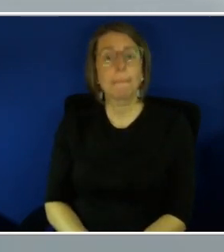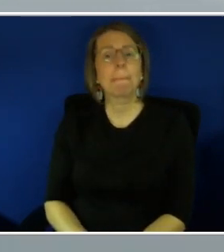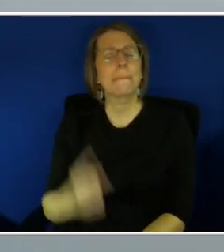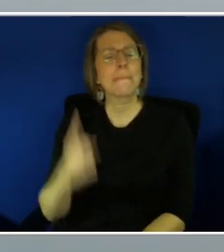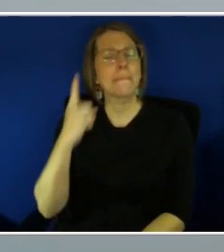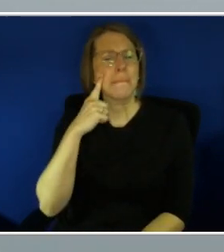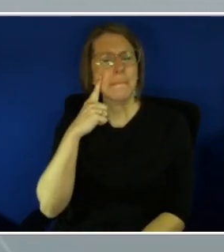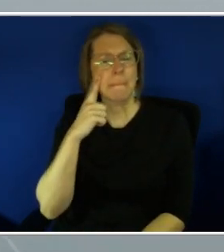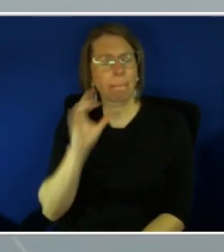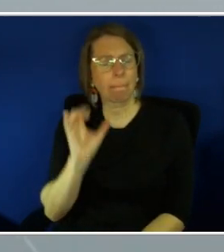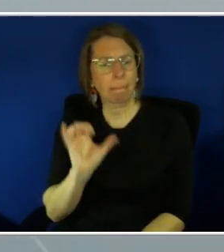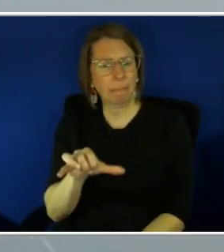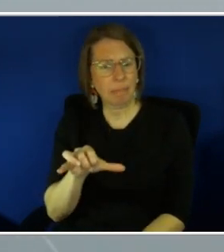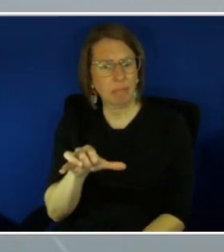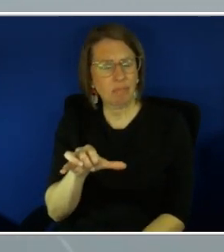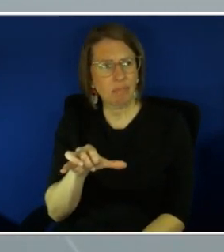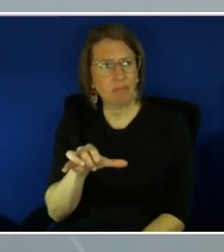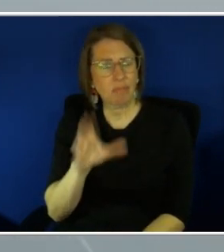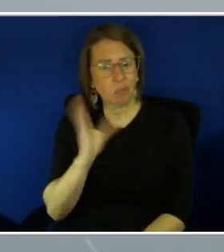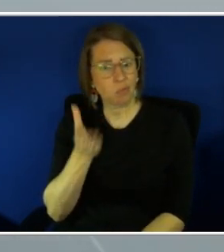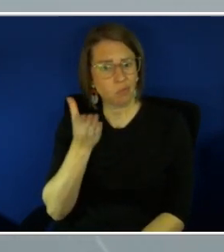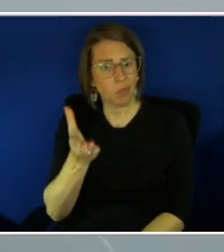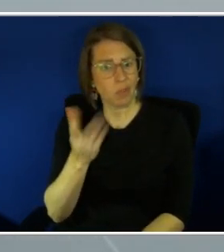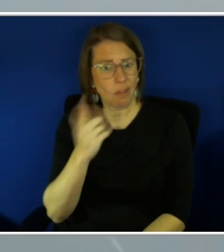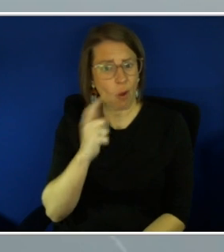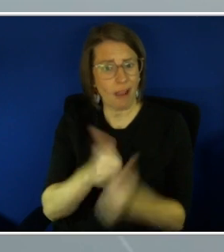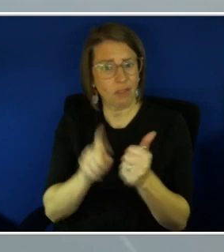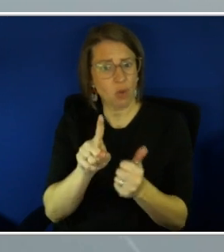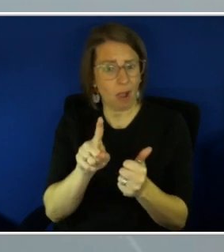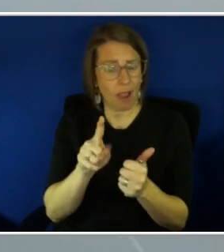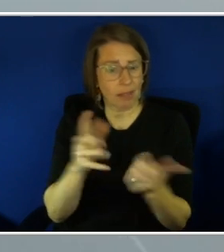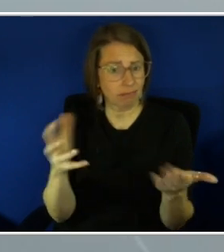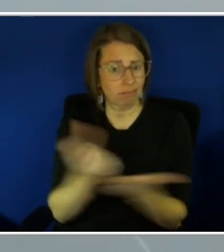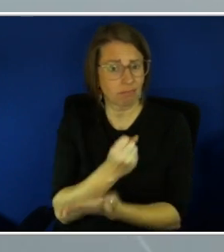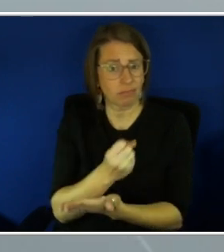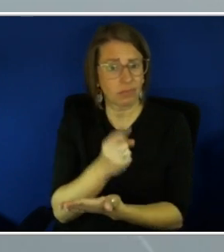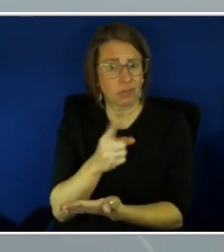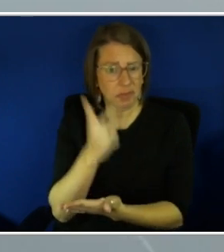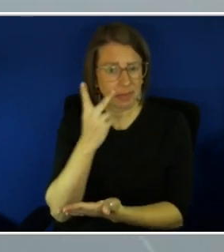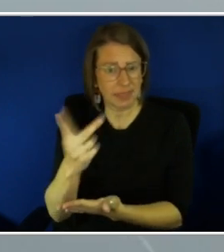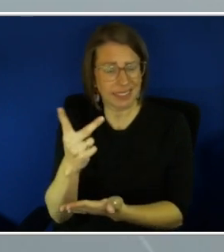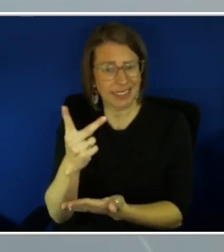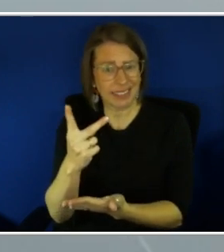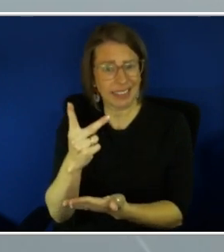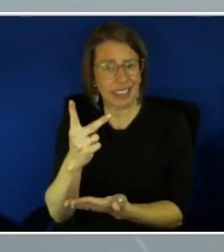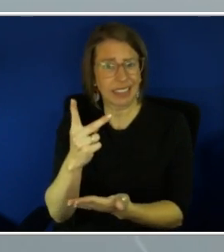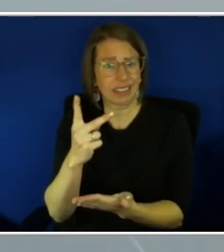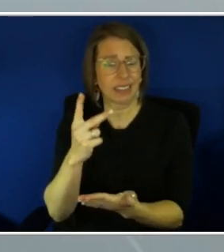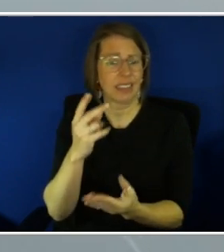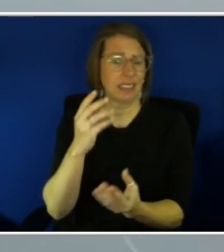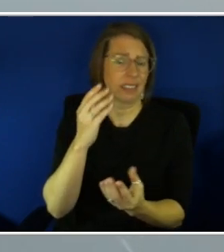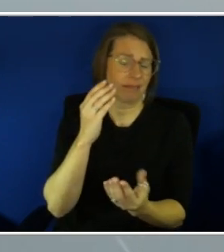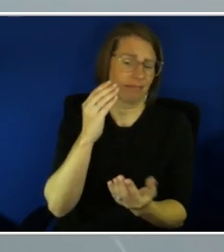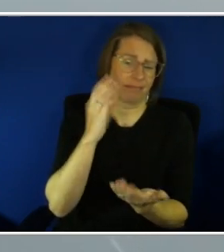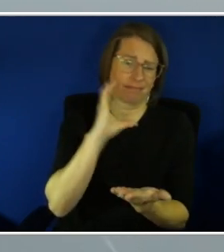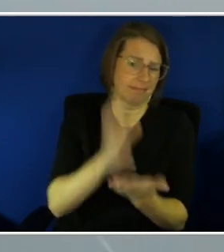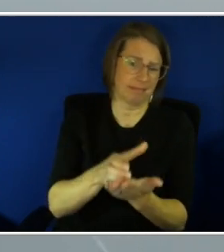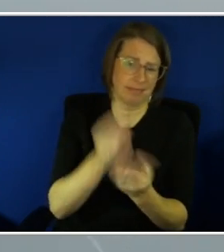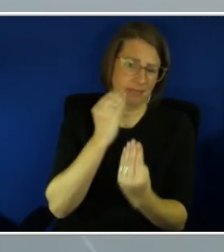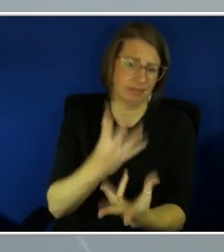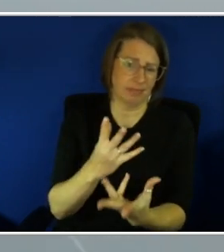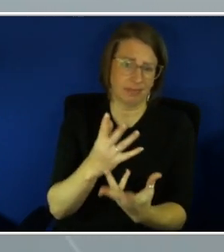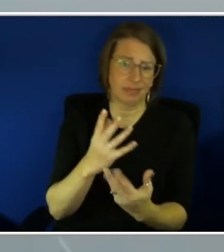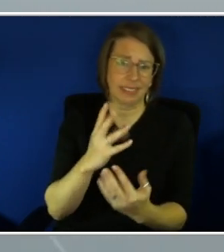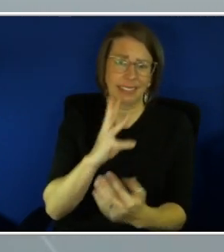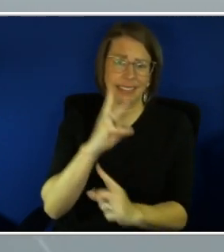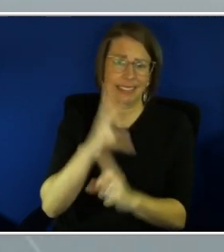that it is recommended for everybody to get it. You can see that infographic from the CDC there. Basically, everybody 6 months and over